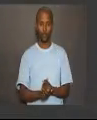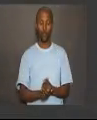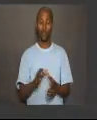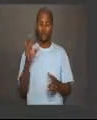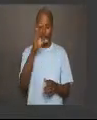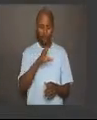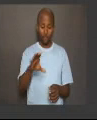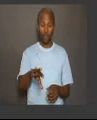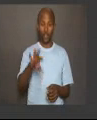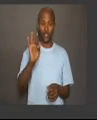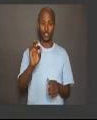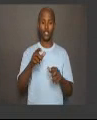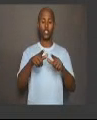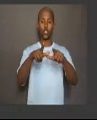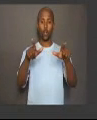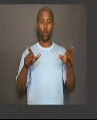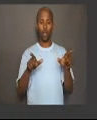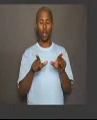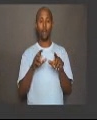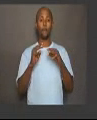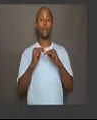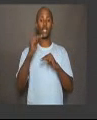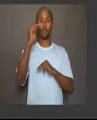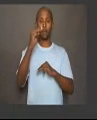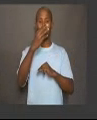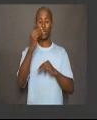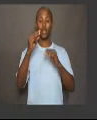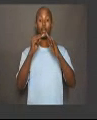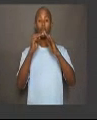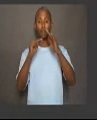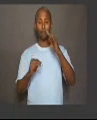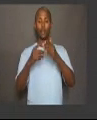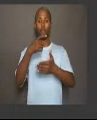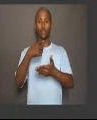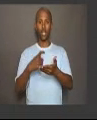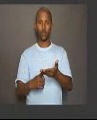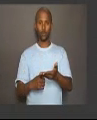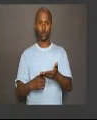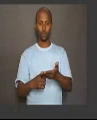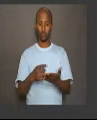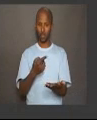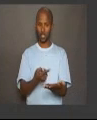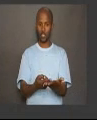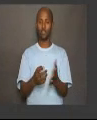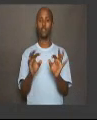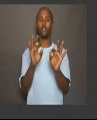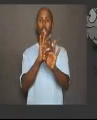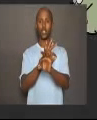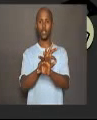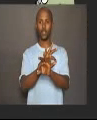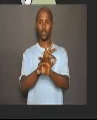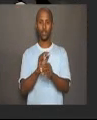Find the local maximum and minimum values for this function.